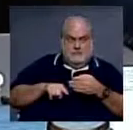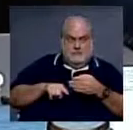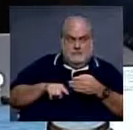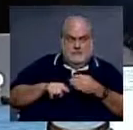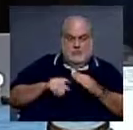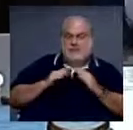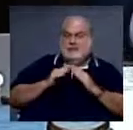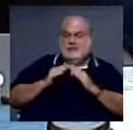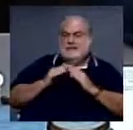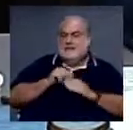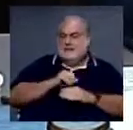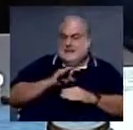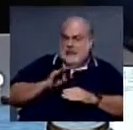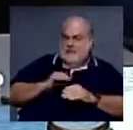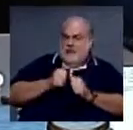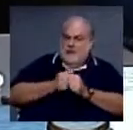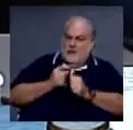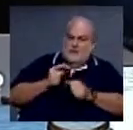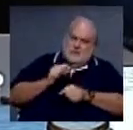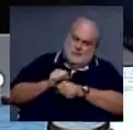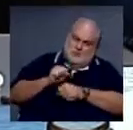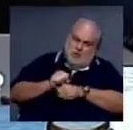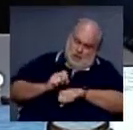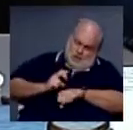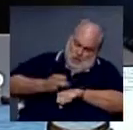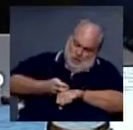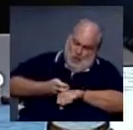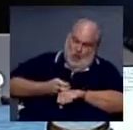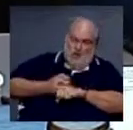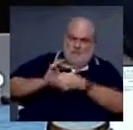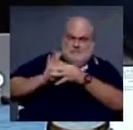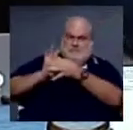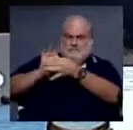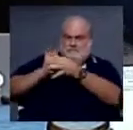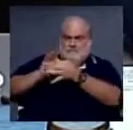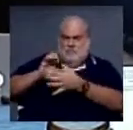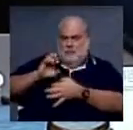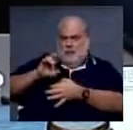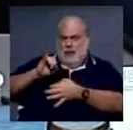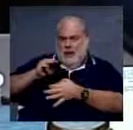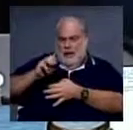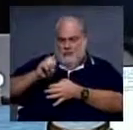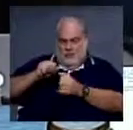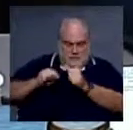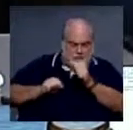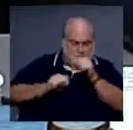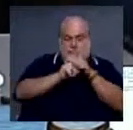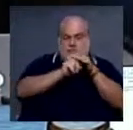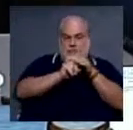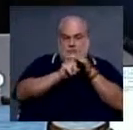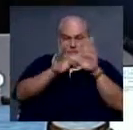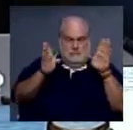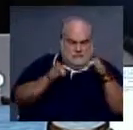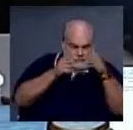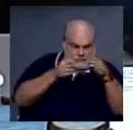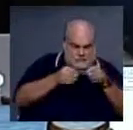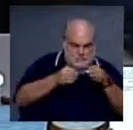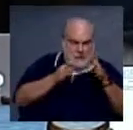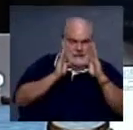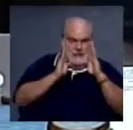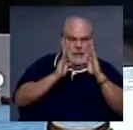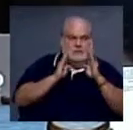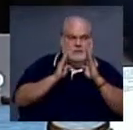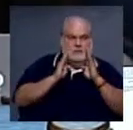city staff and everybody's been working hard on these issues of crime, and when you have these flare-ups, it brings attention to it. I know